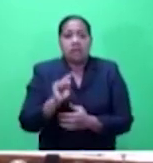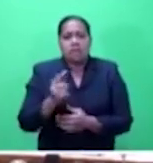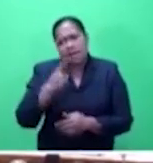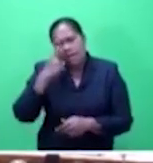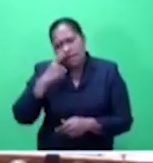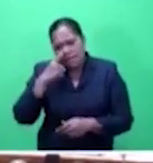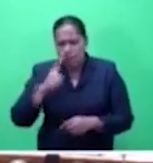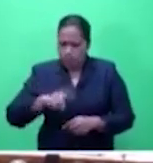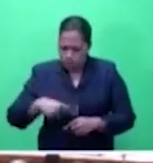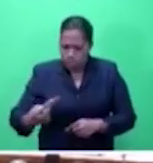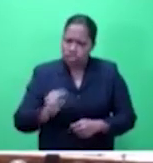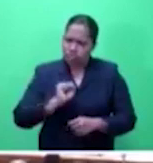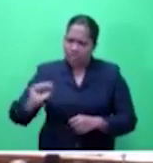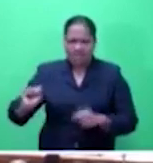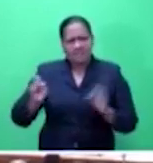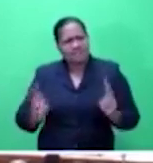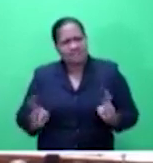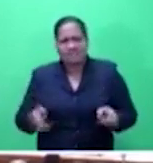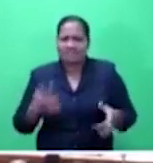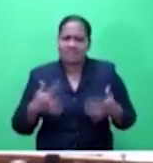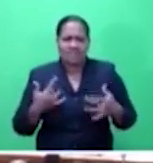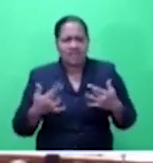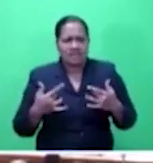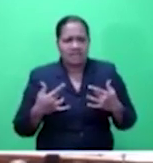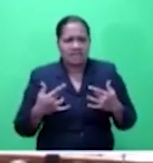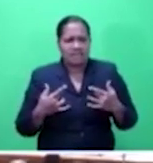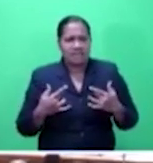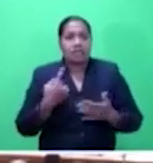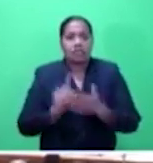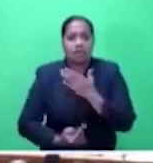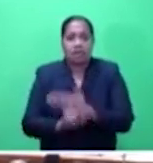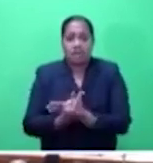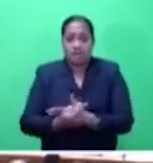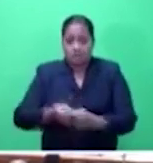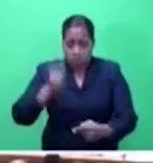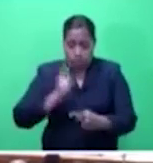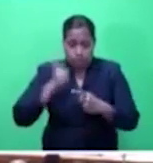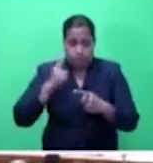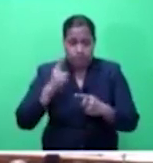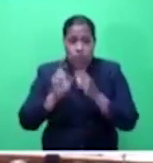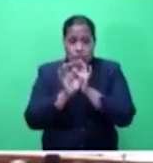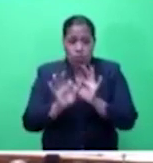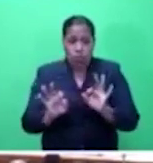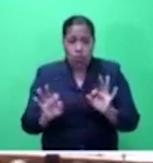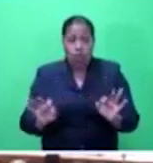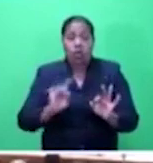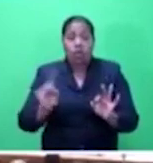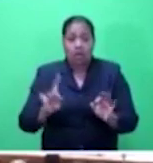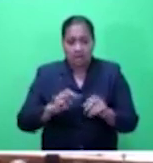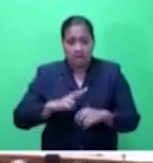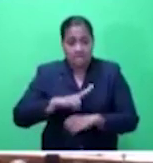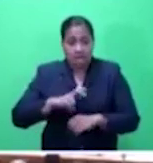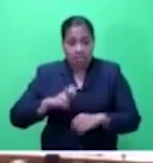day-to-day lives. And quickly and quietly, the virus has spread around the world, killing